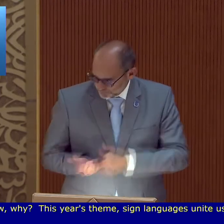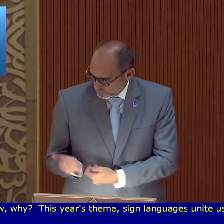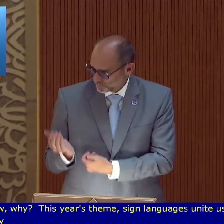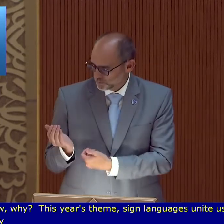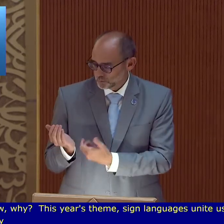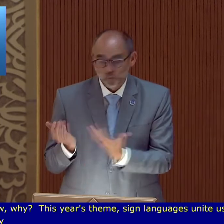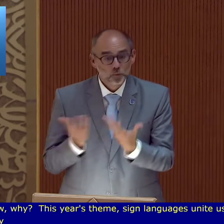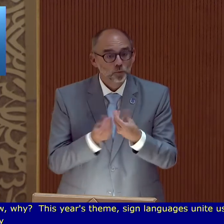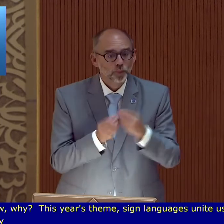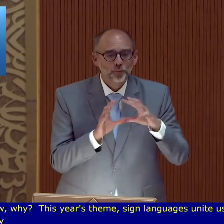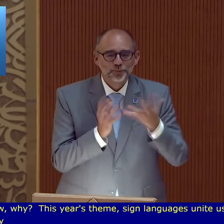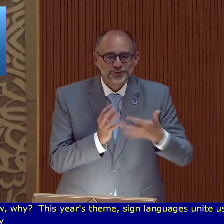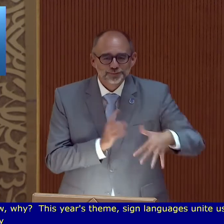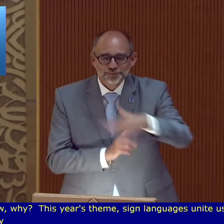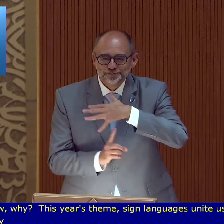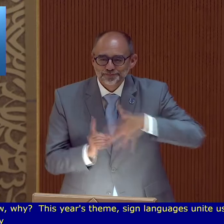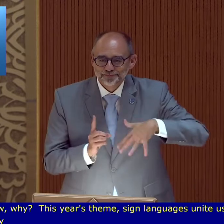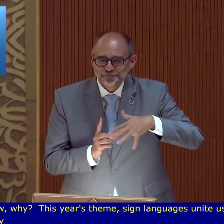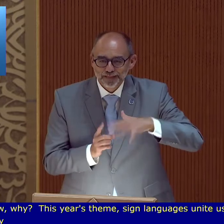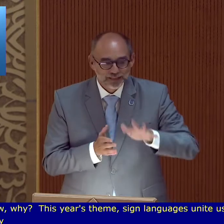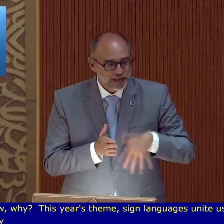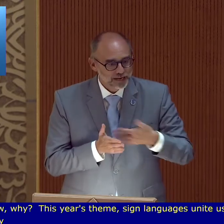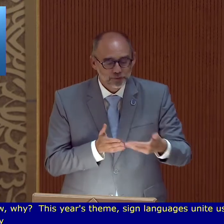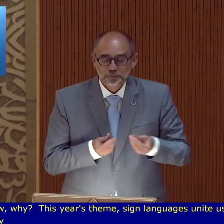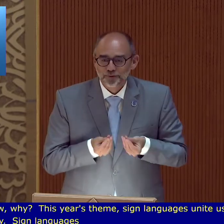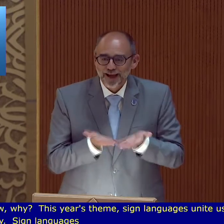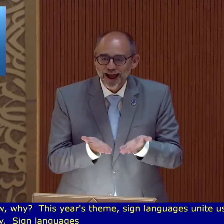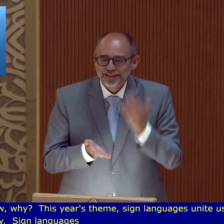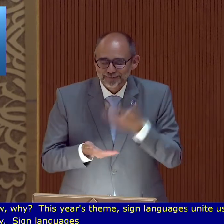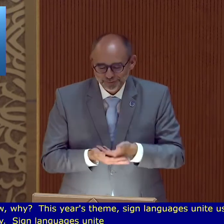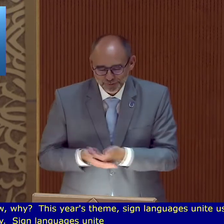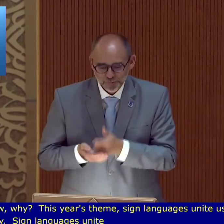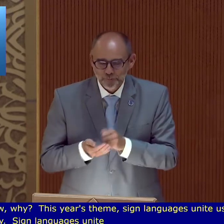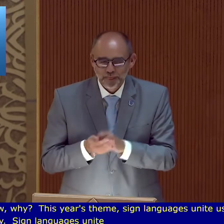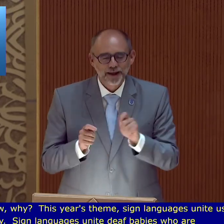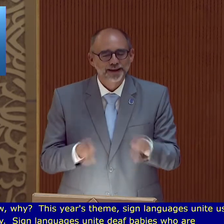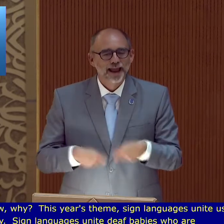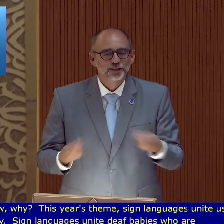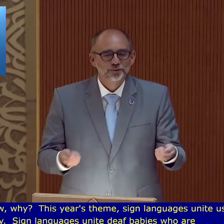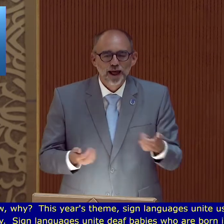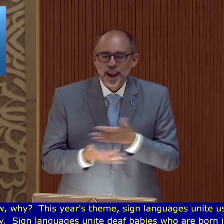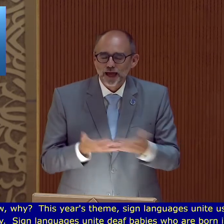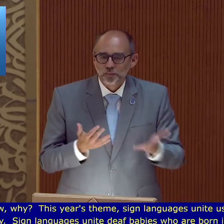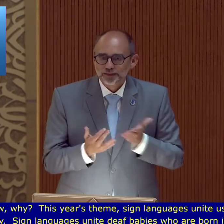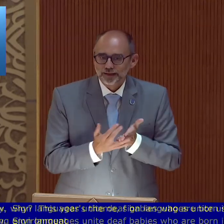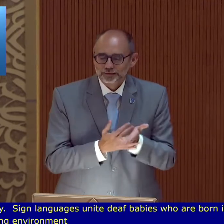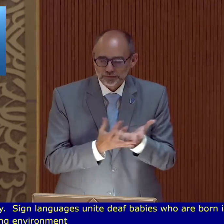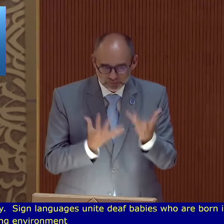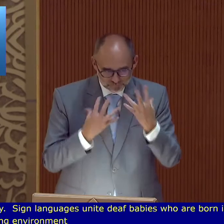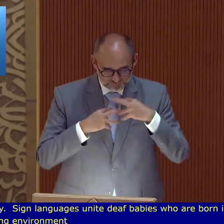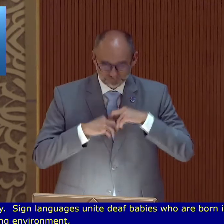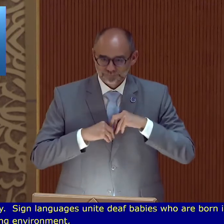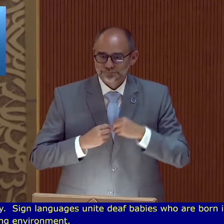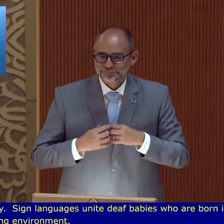Sign languages unite deaf babies who are born into a hearing environment, because a sign language will provide a deaf baby with a